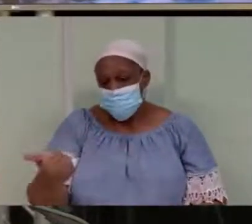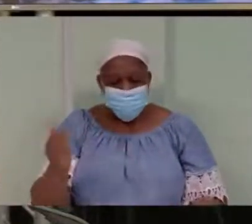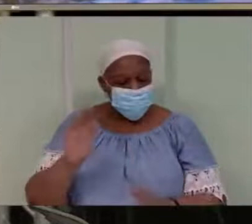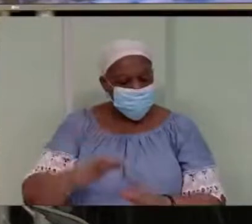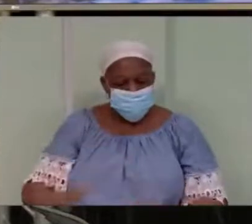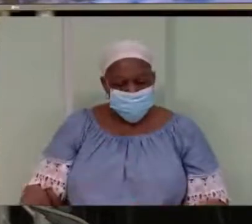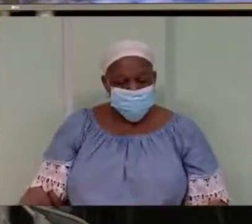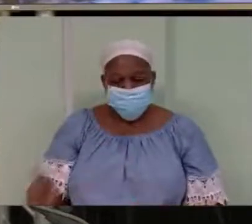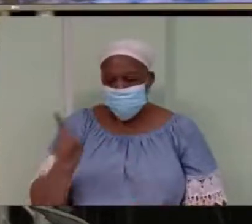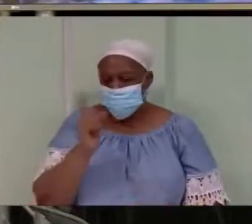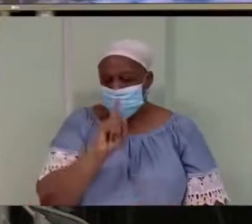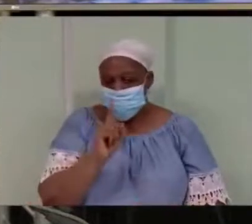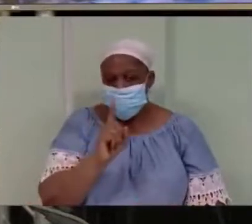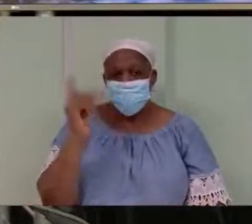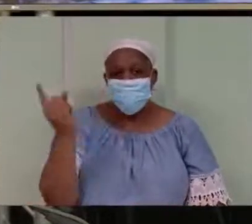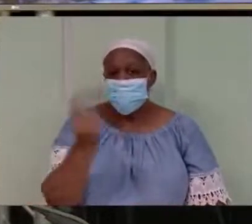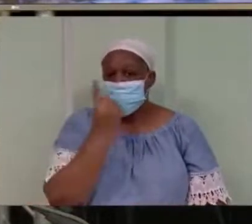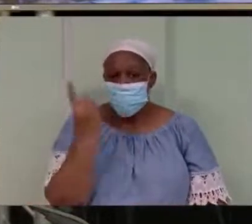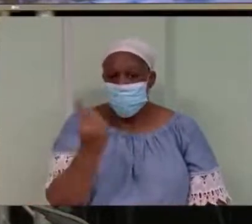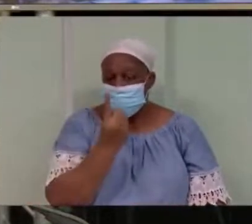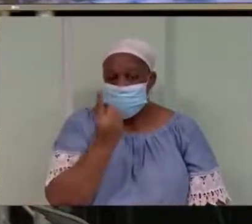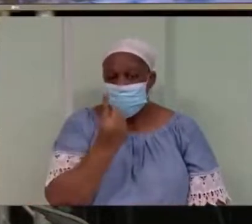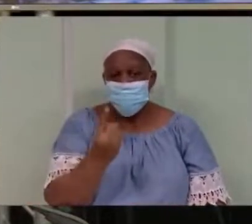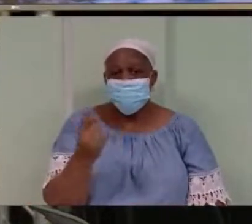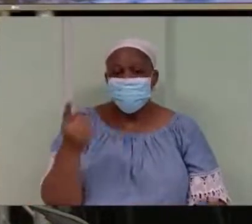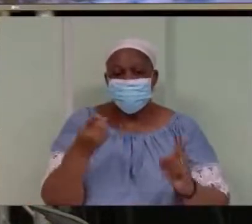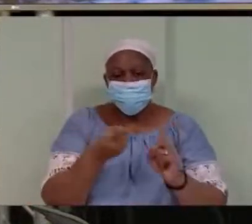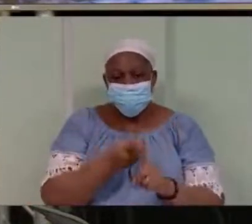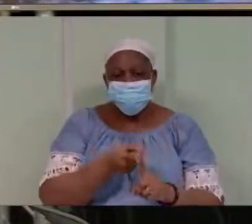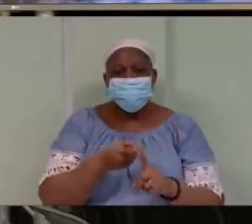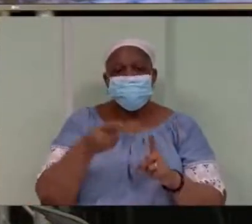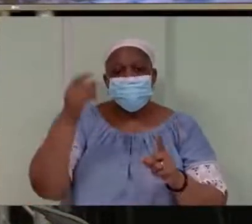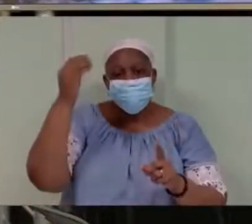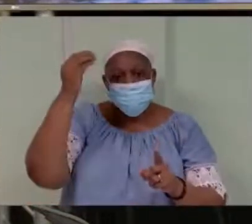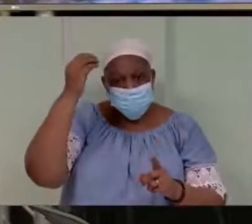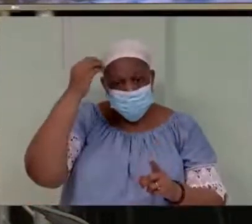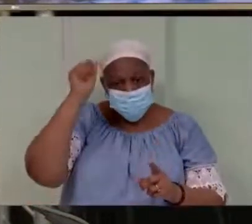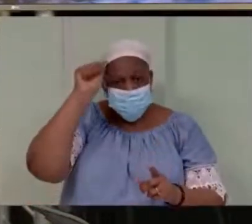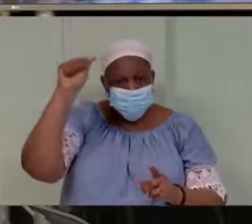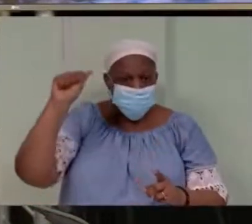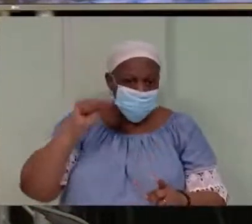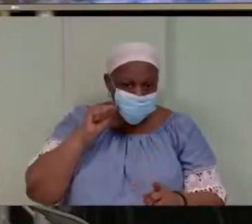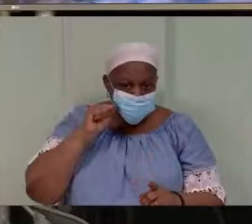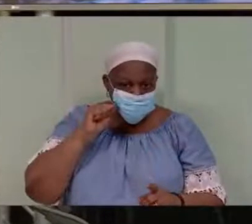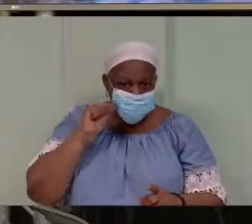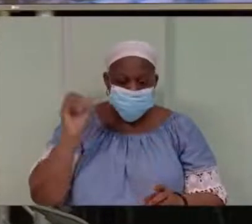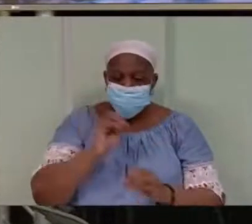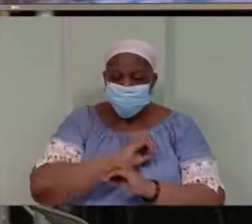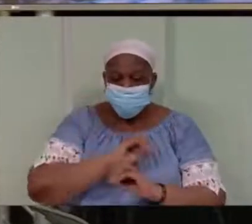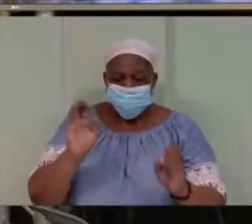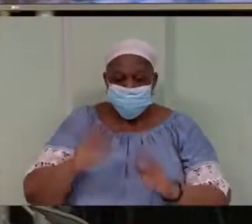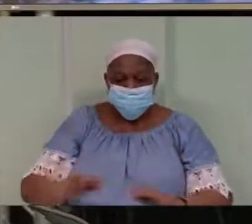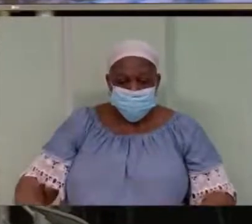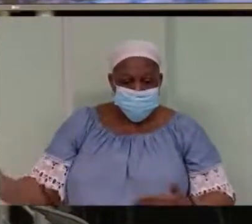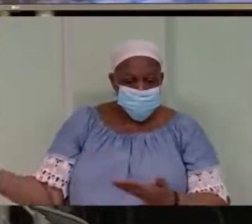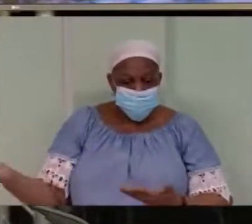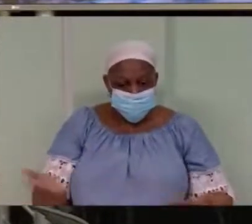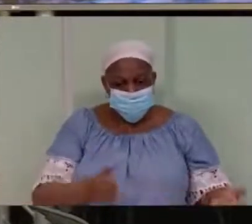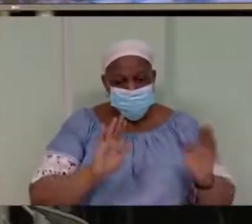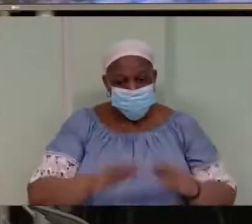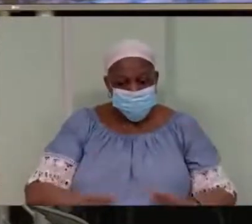center children will not be allowed to drop off or take children from the center